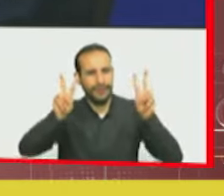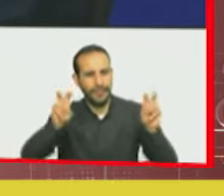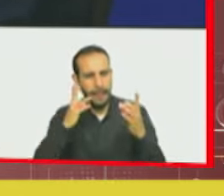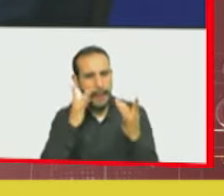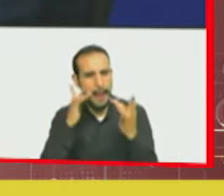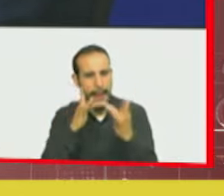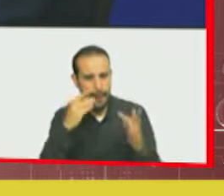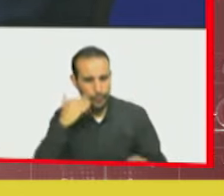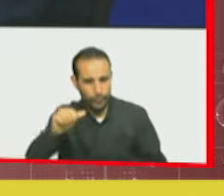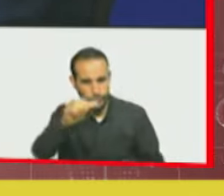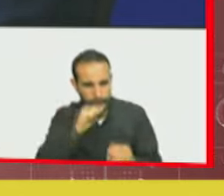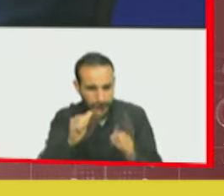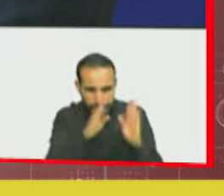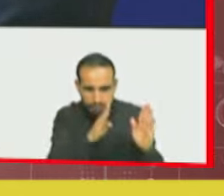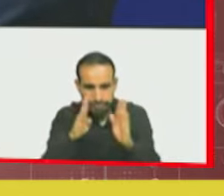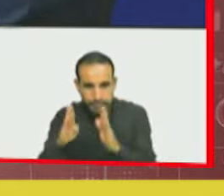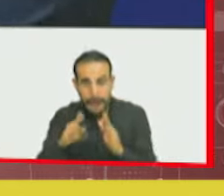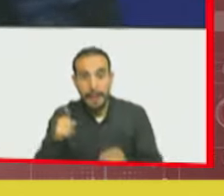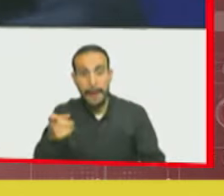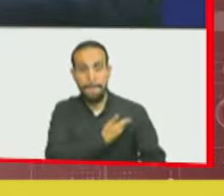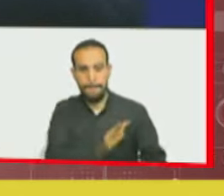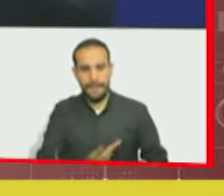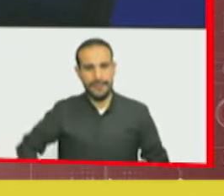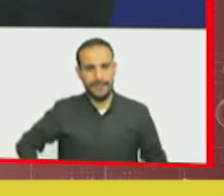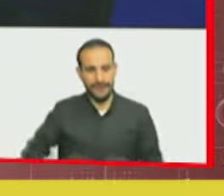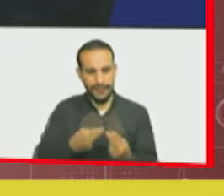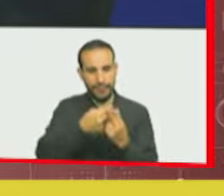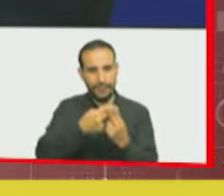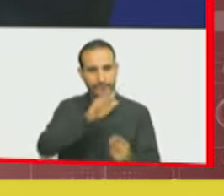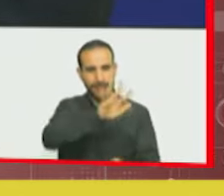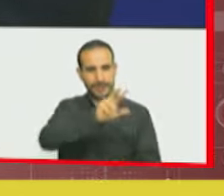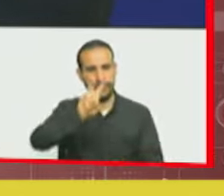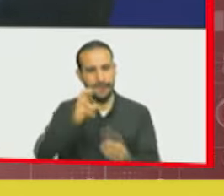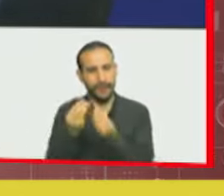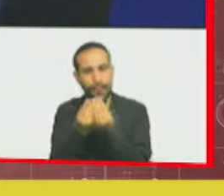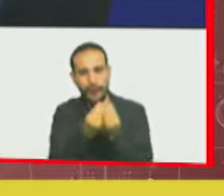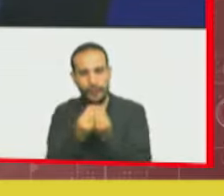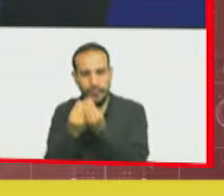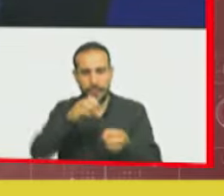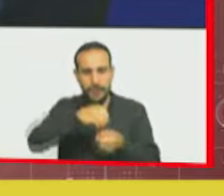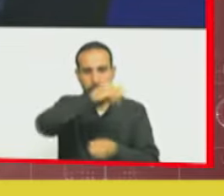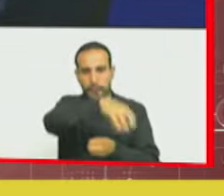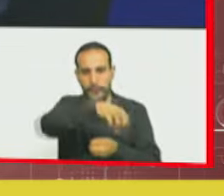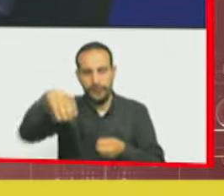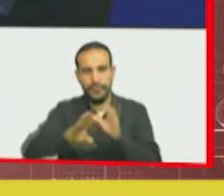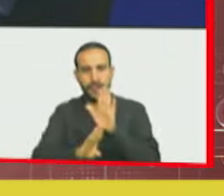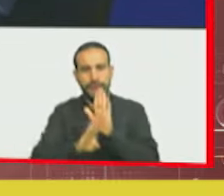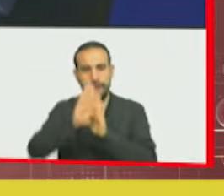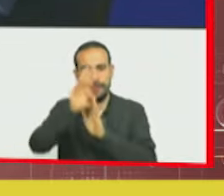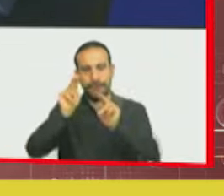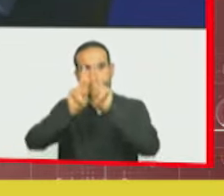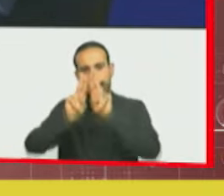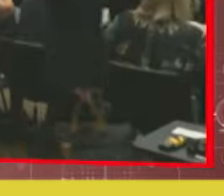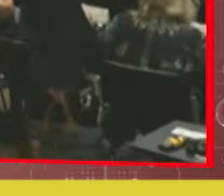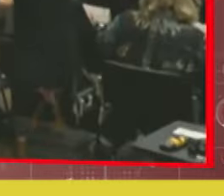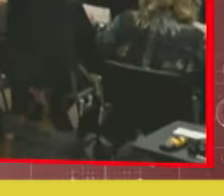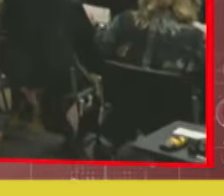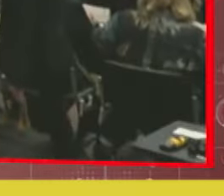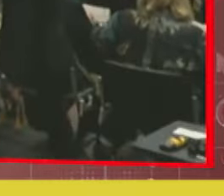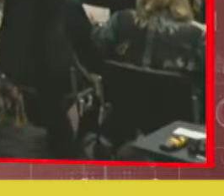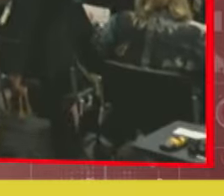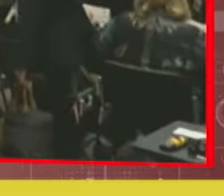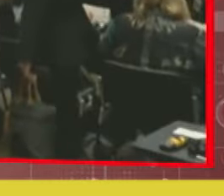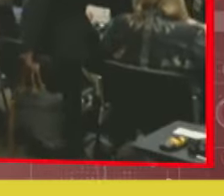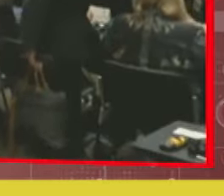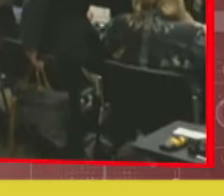senior citizens, which was done by the senior citizens. The Afro-descendants plan were made by them. The youth plan was, the women